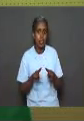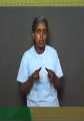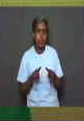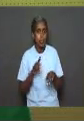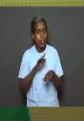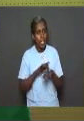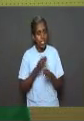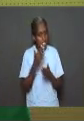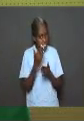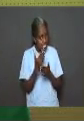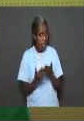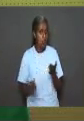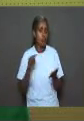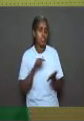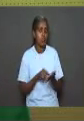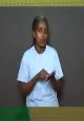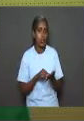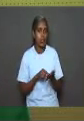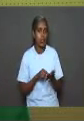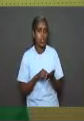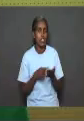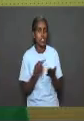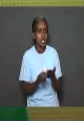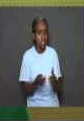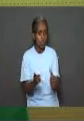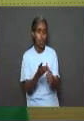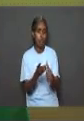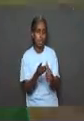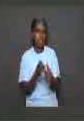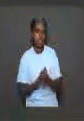at some of the points in their domain.